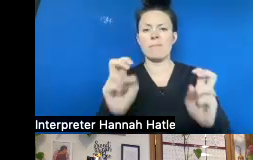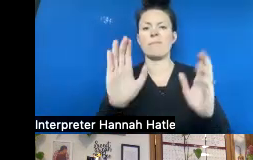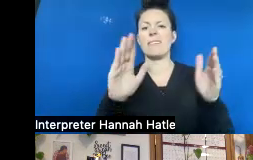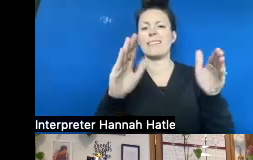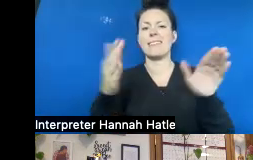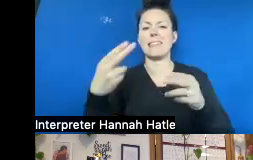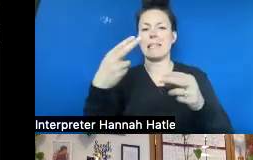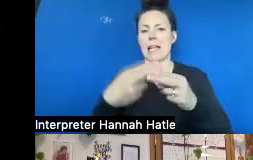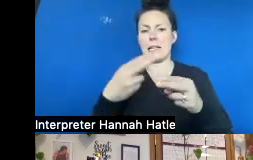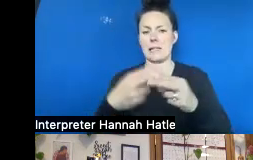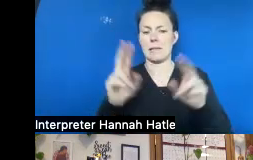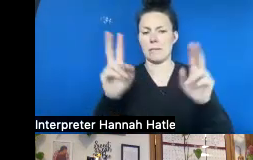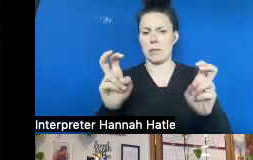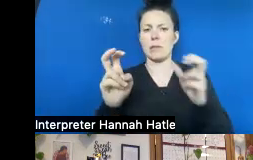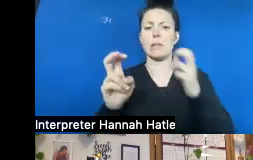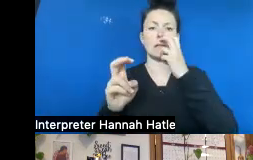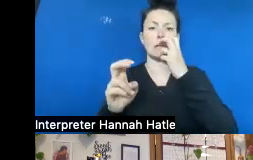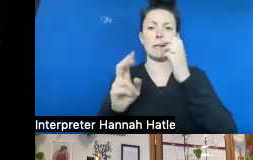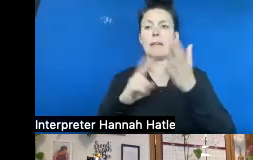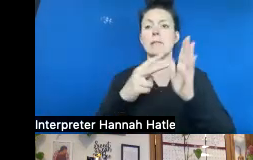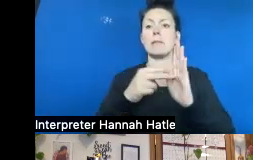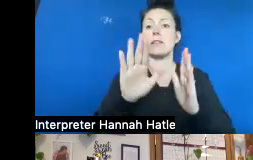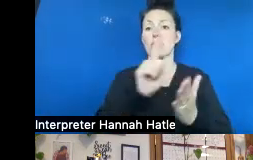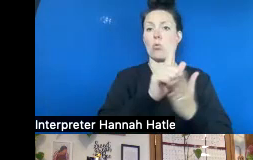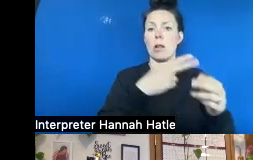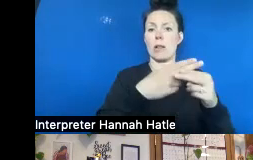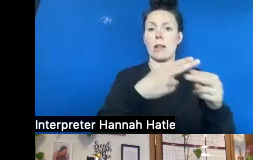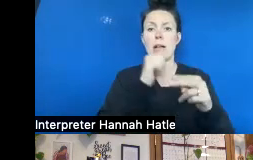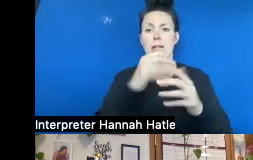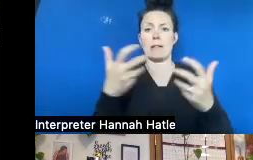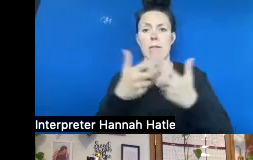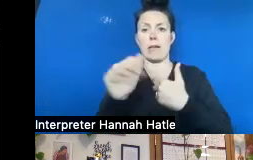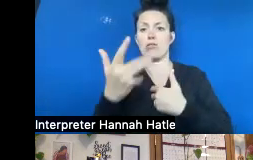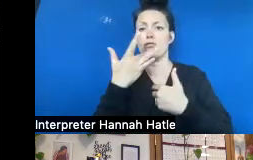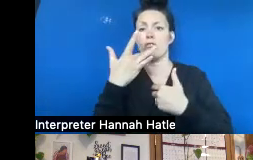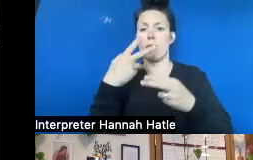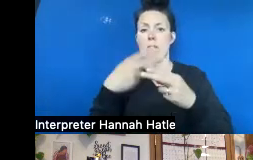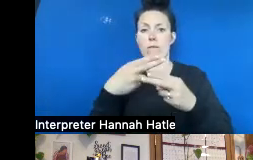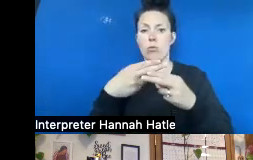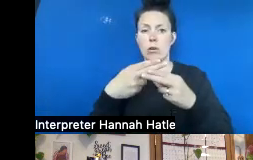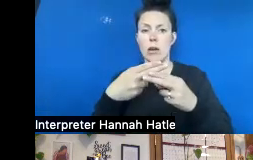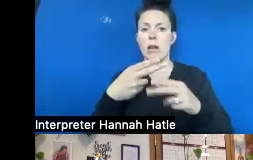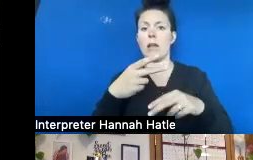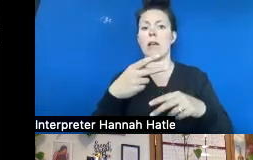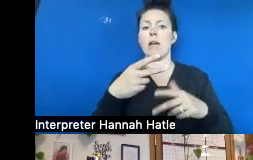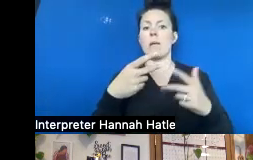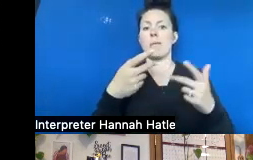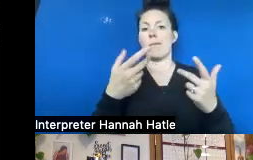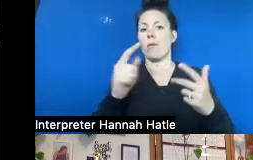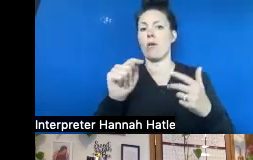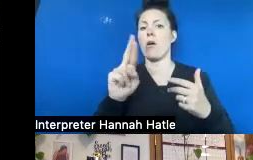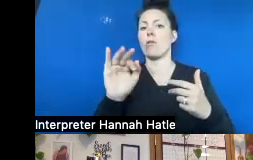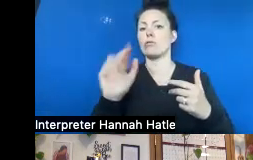if your legal name doesn't match your preferred name on your state, tribal, or other forms of